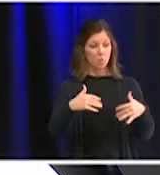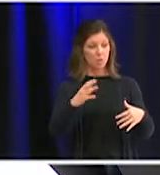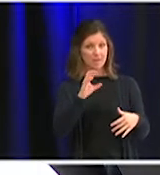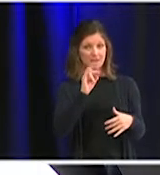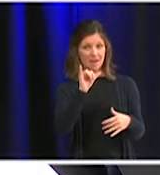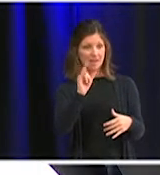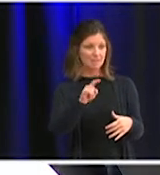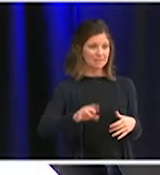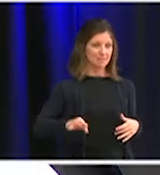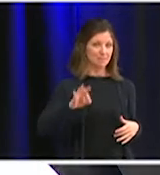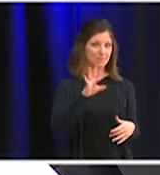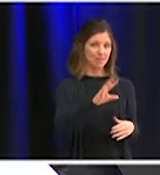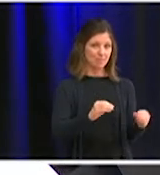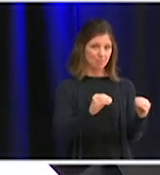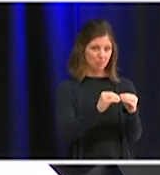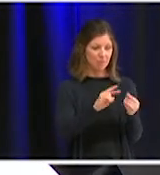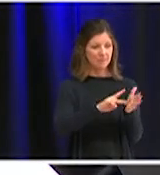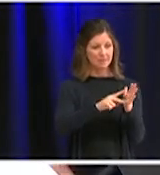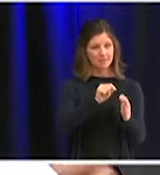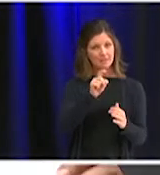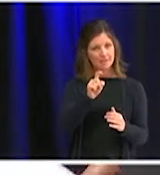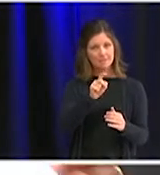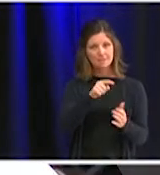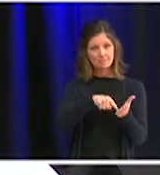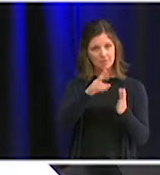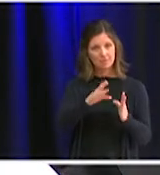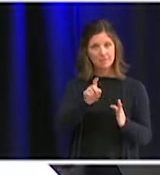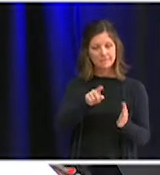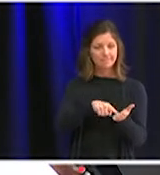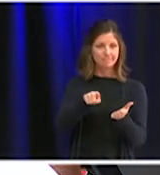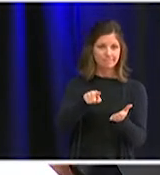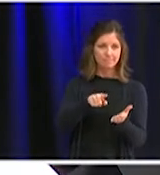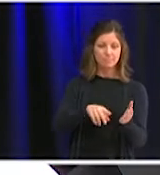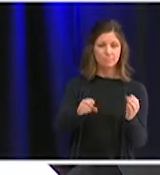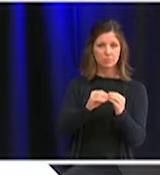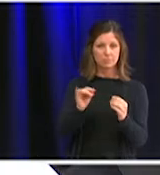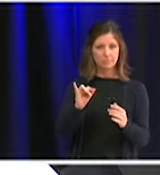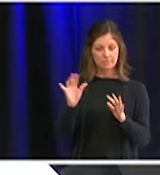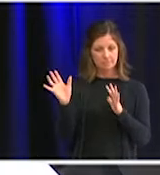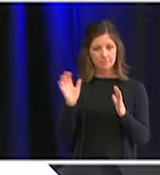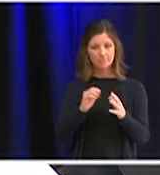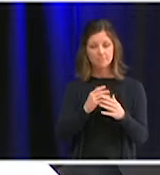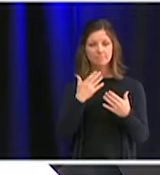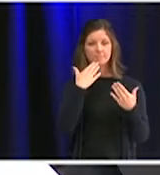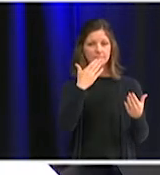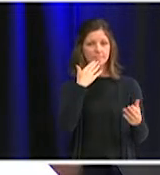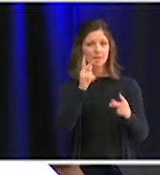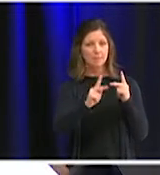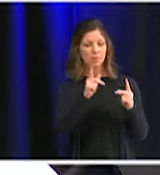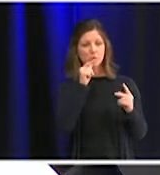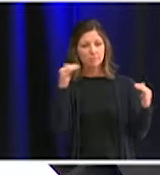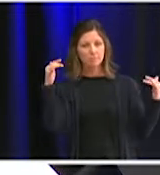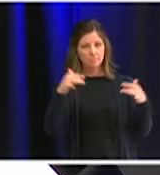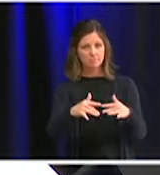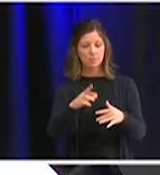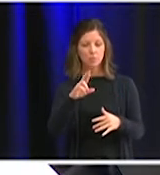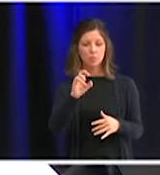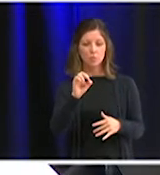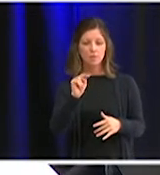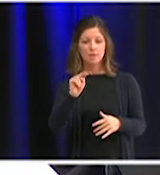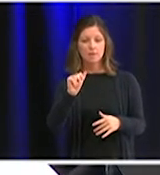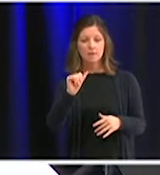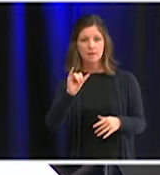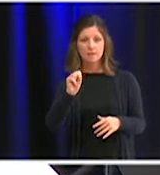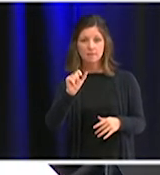for the folks who are in our community. I also want to thank the folks who attended our Renaissance initiative that we had the